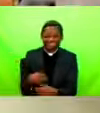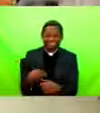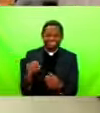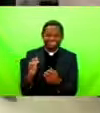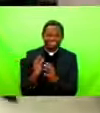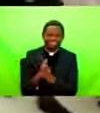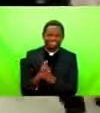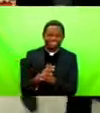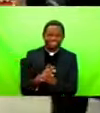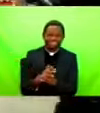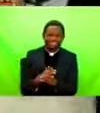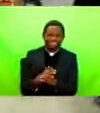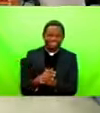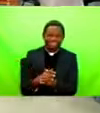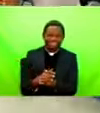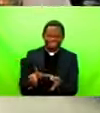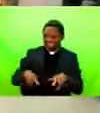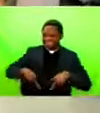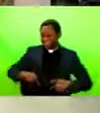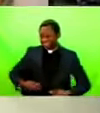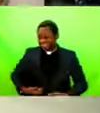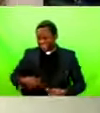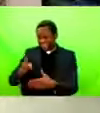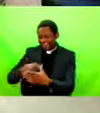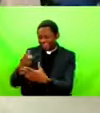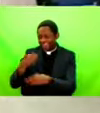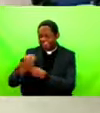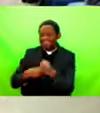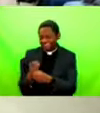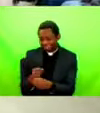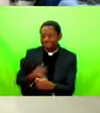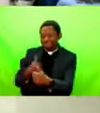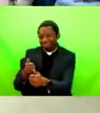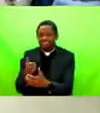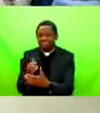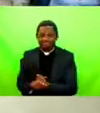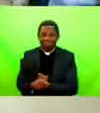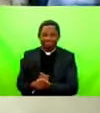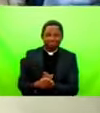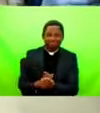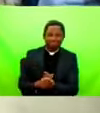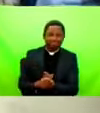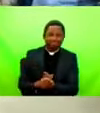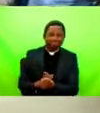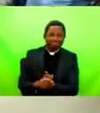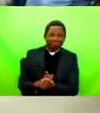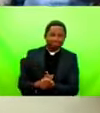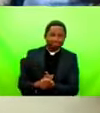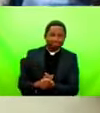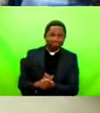When he retires the following year, I'll follow him. Yeah. And so let's put his,